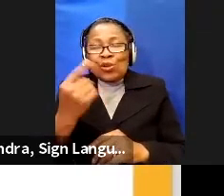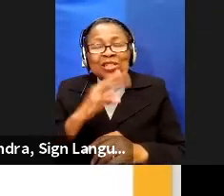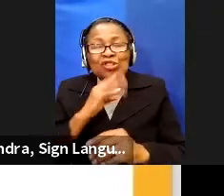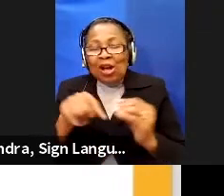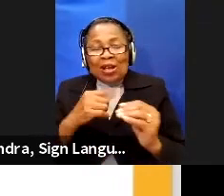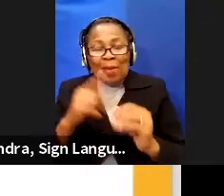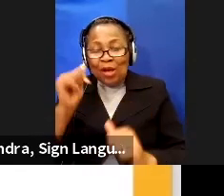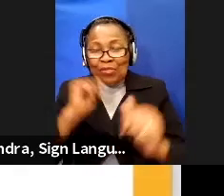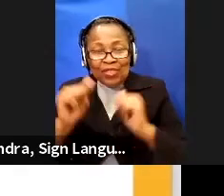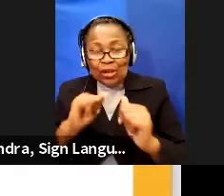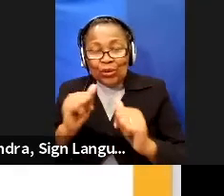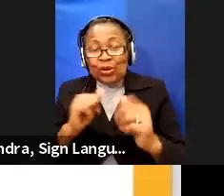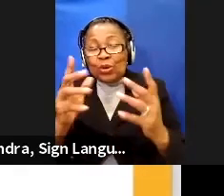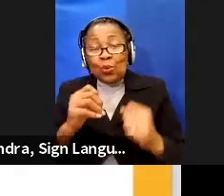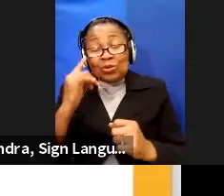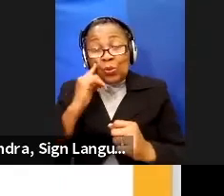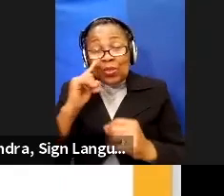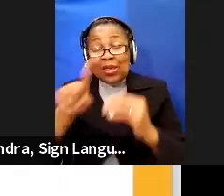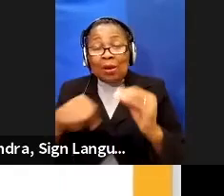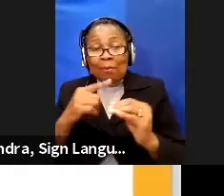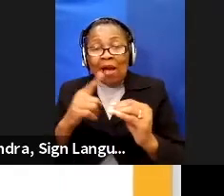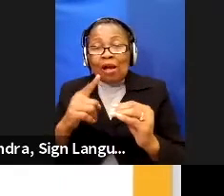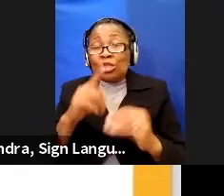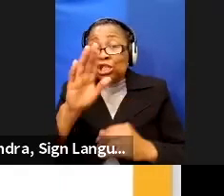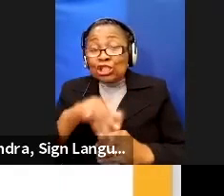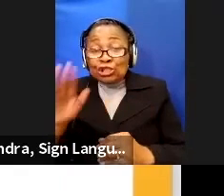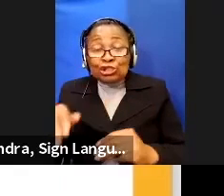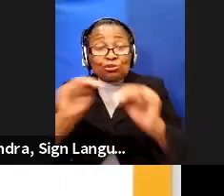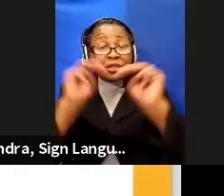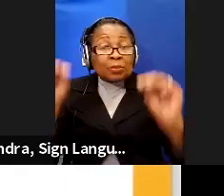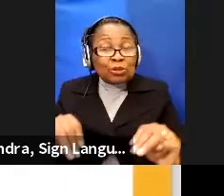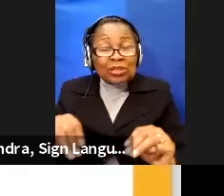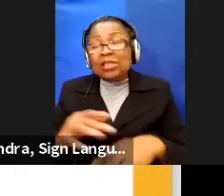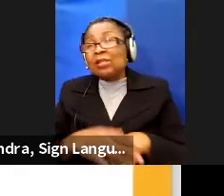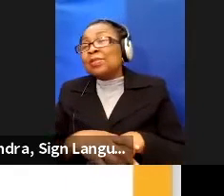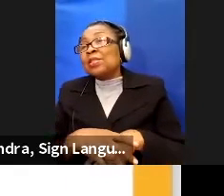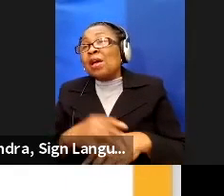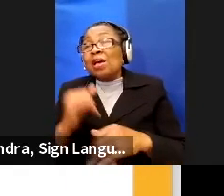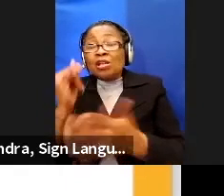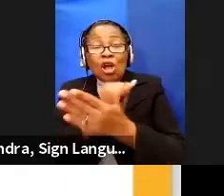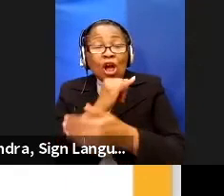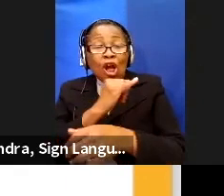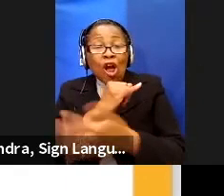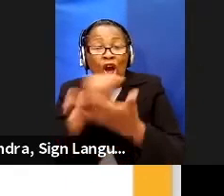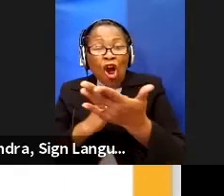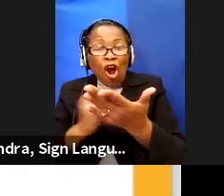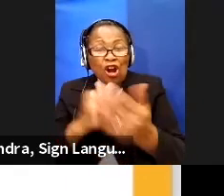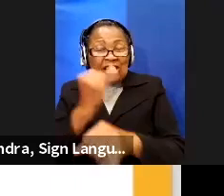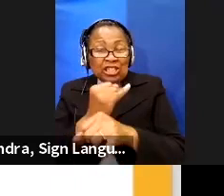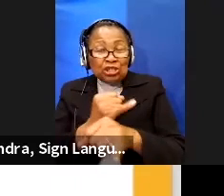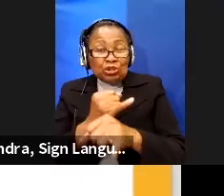know, you want to think about also, you know, children's museums and art institutes and things like that. Next slide.